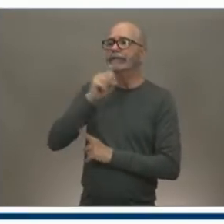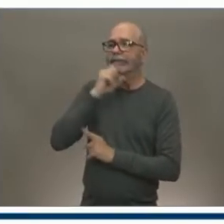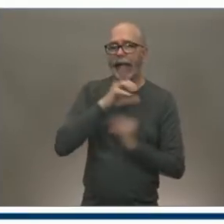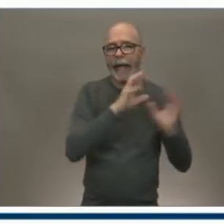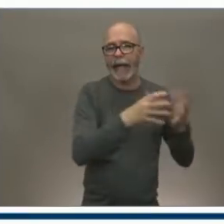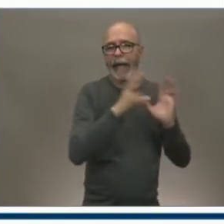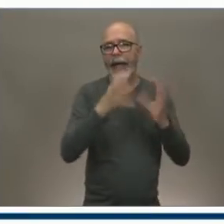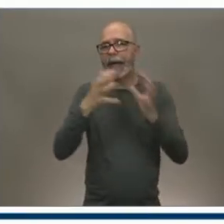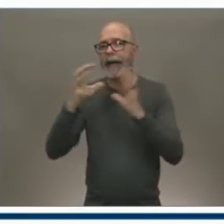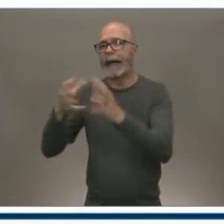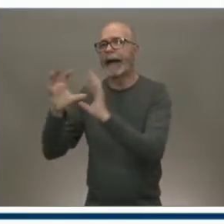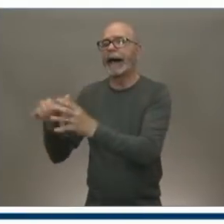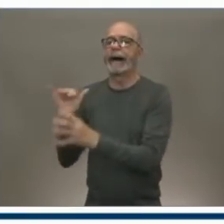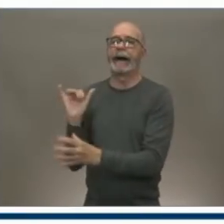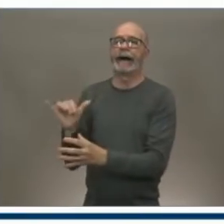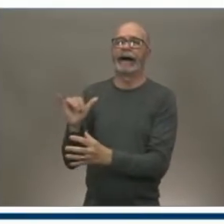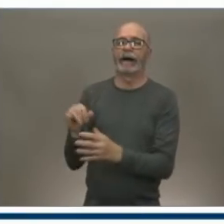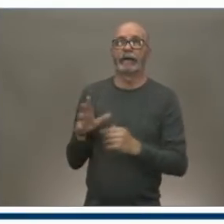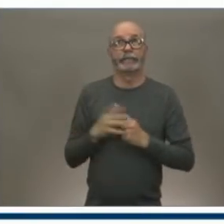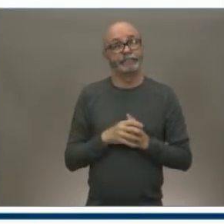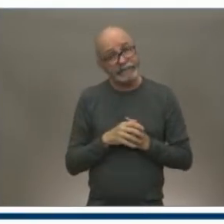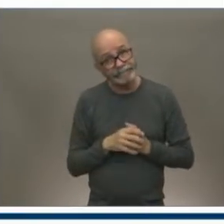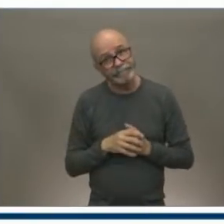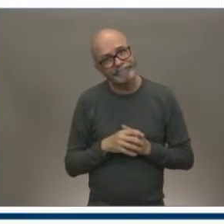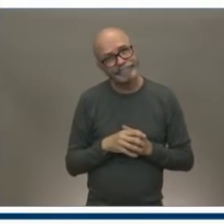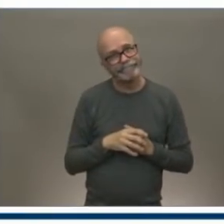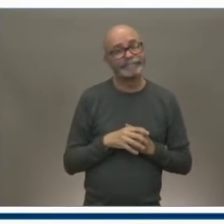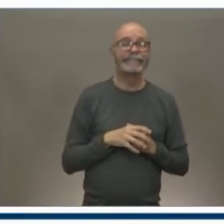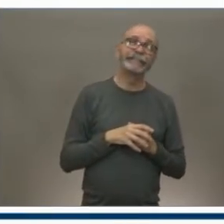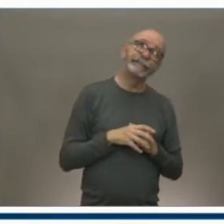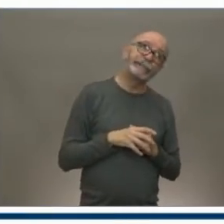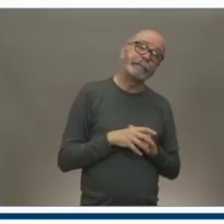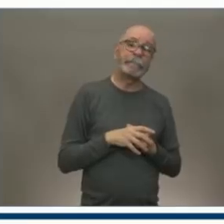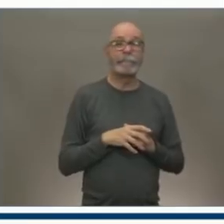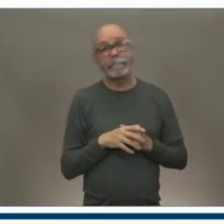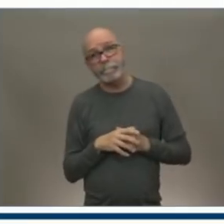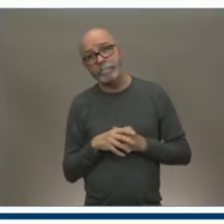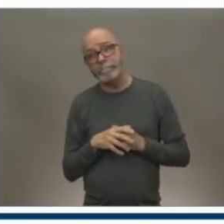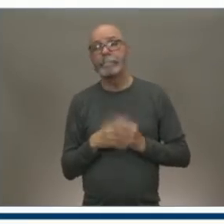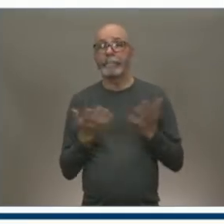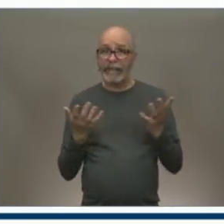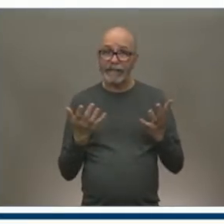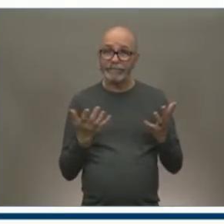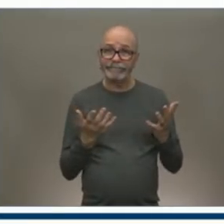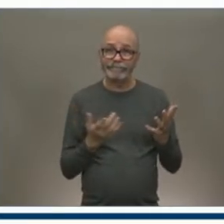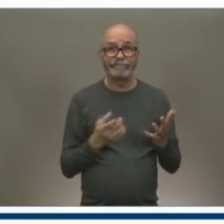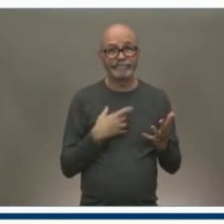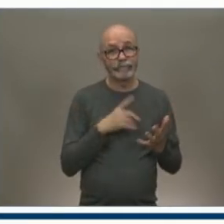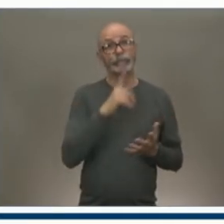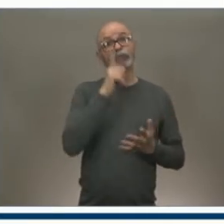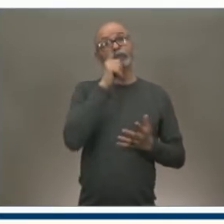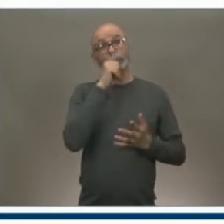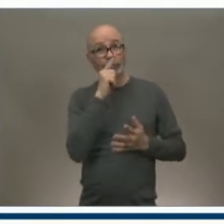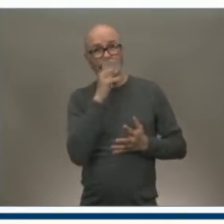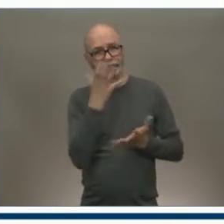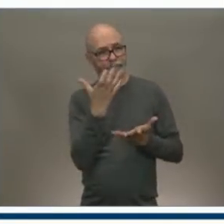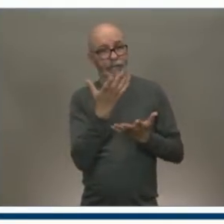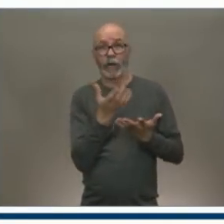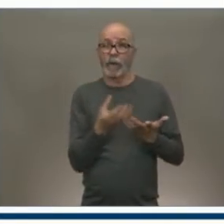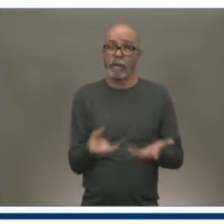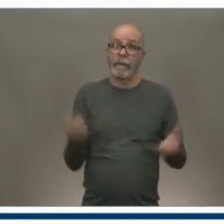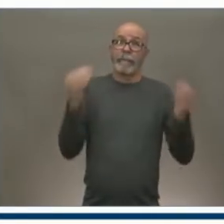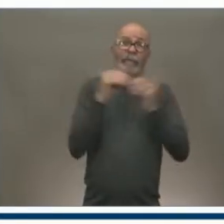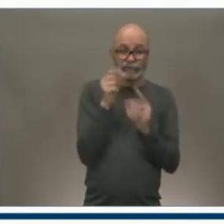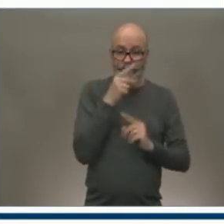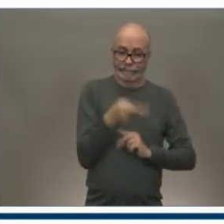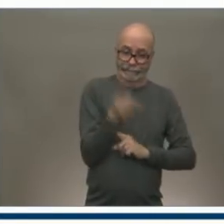cohort. But it's some of it is about, as I said in my remarks, we want to have those who are at greatest risk from severe disease getting